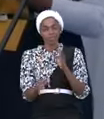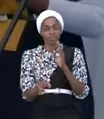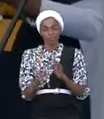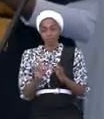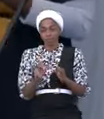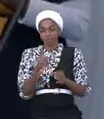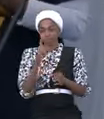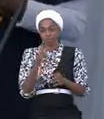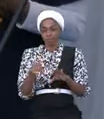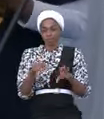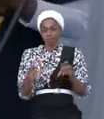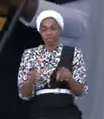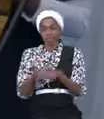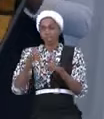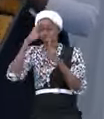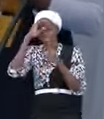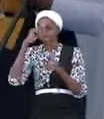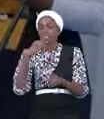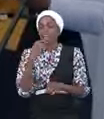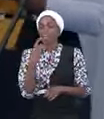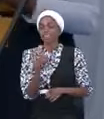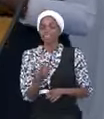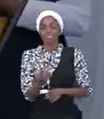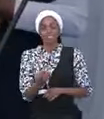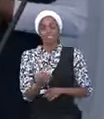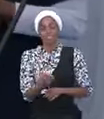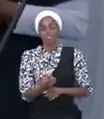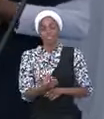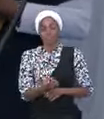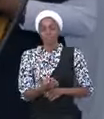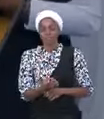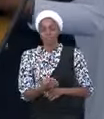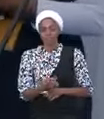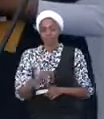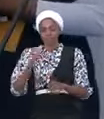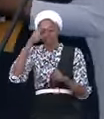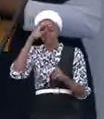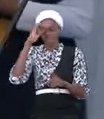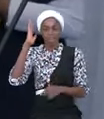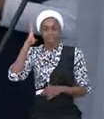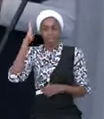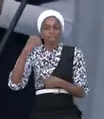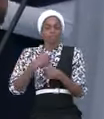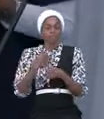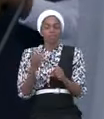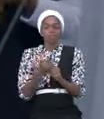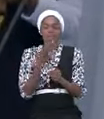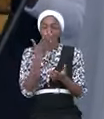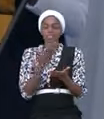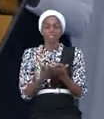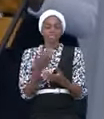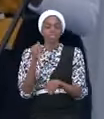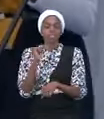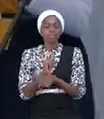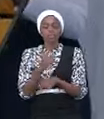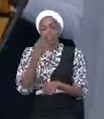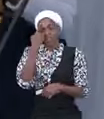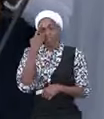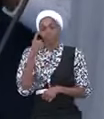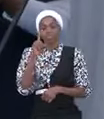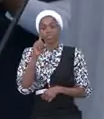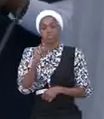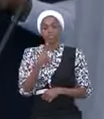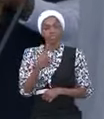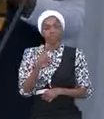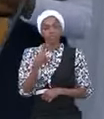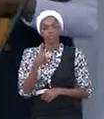If I do as he says, definitely he'll make me. Now, can you